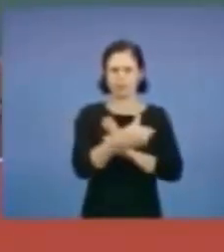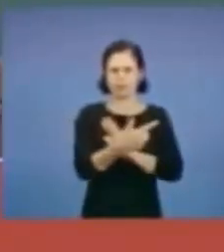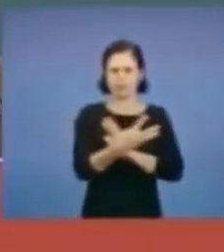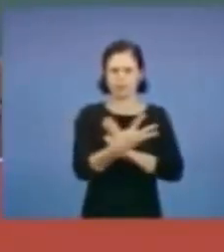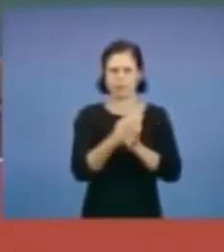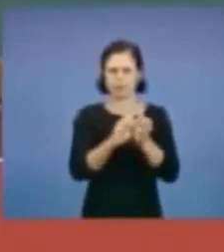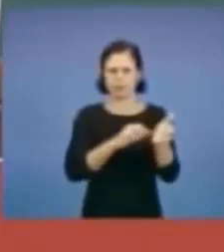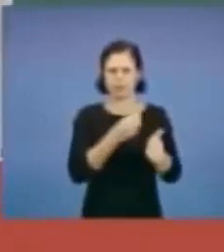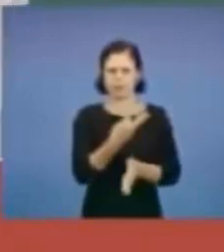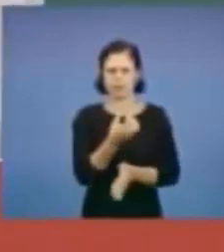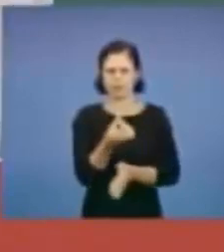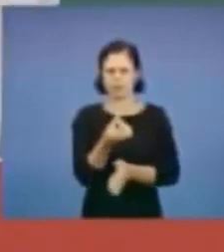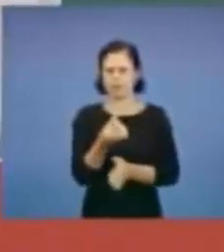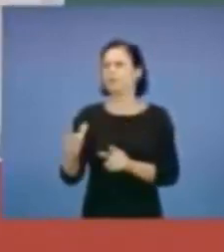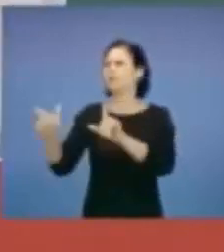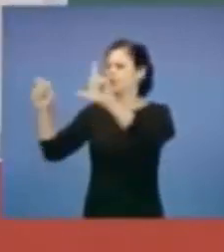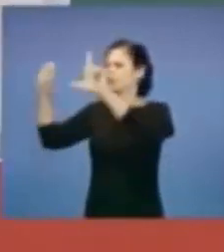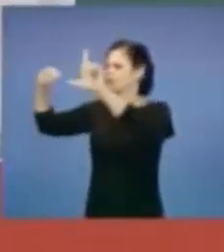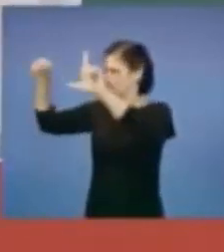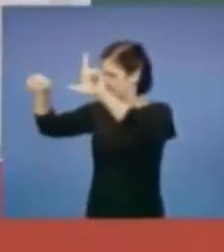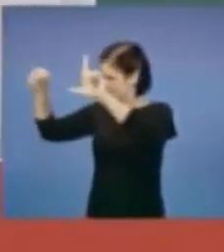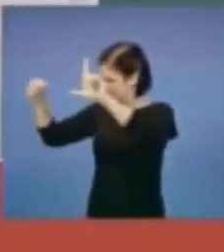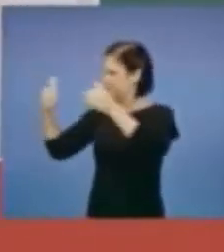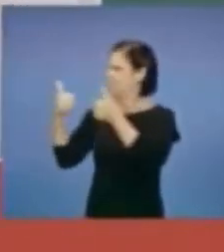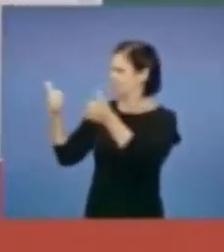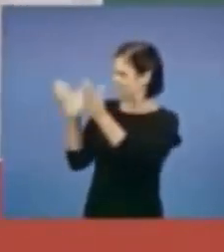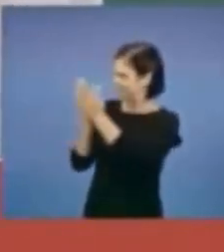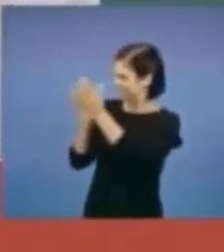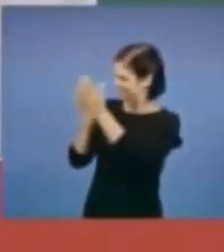And Luke 24:36.